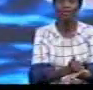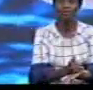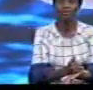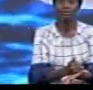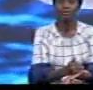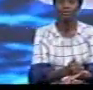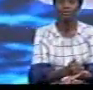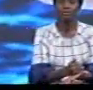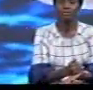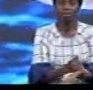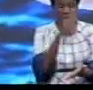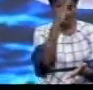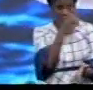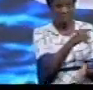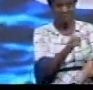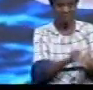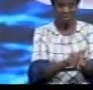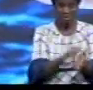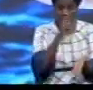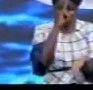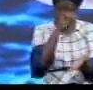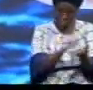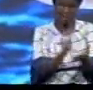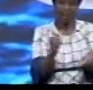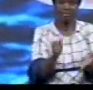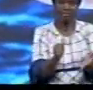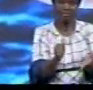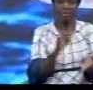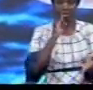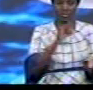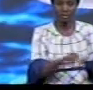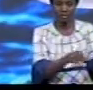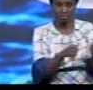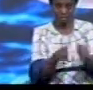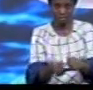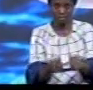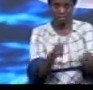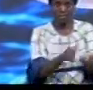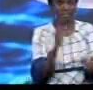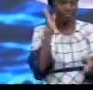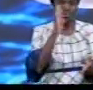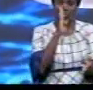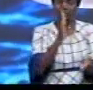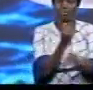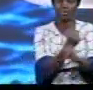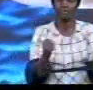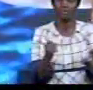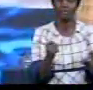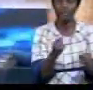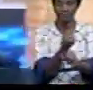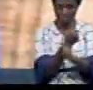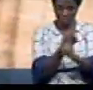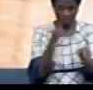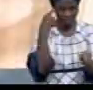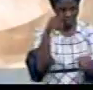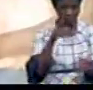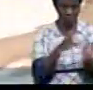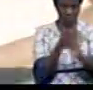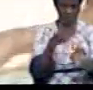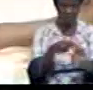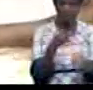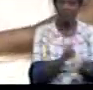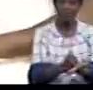He that believeth and is baptized shall be saved. Salvation for you in Jesus'